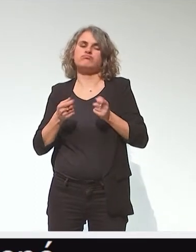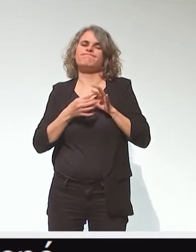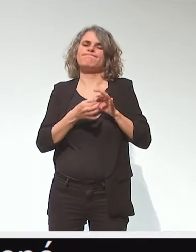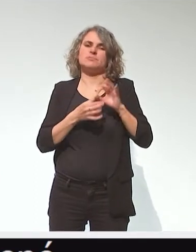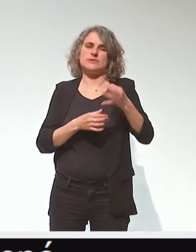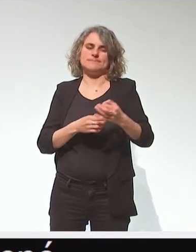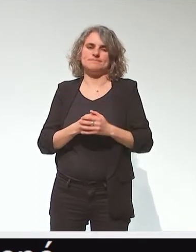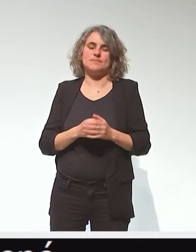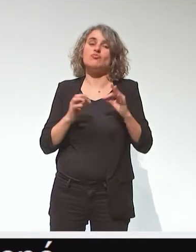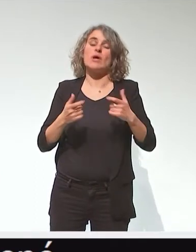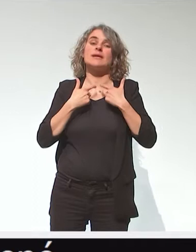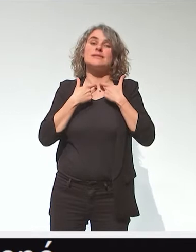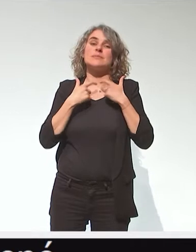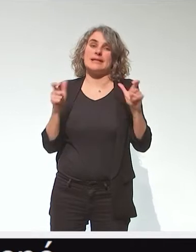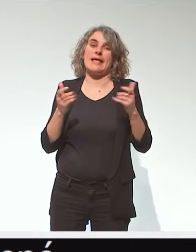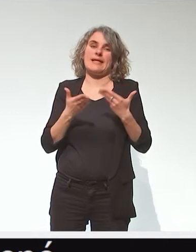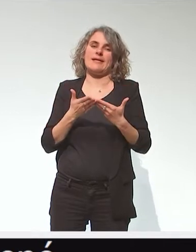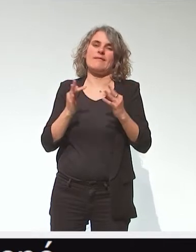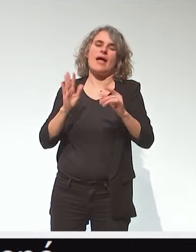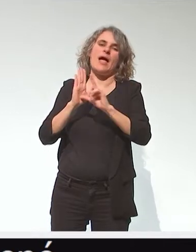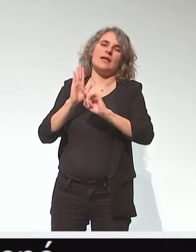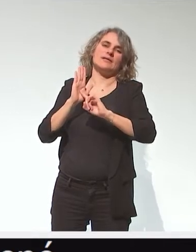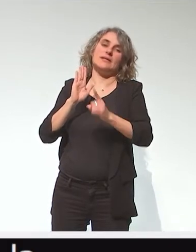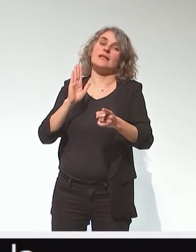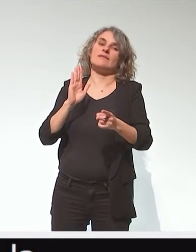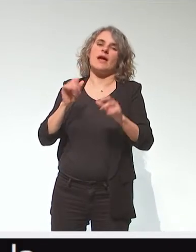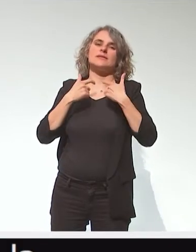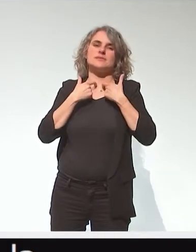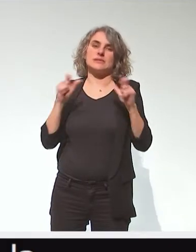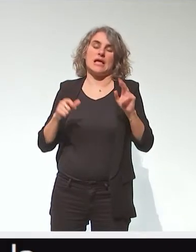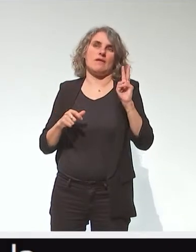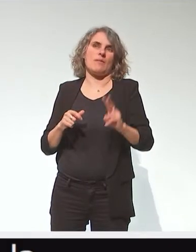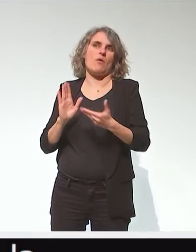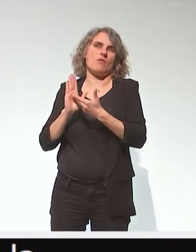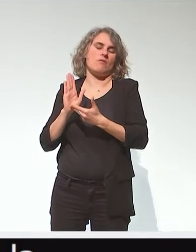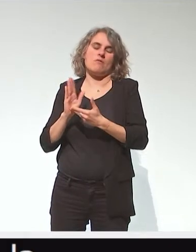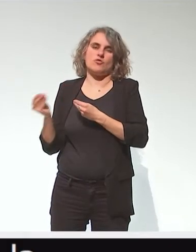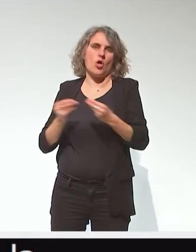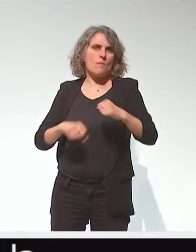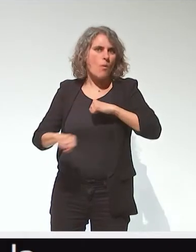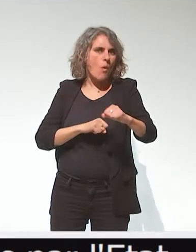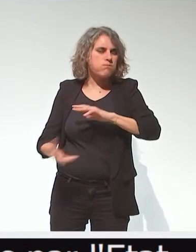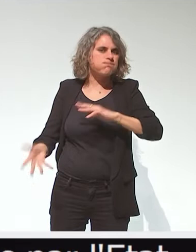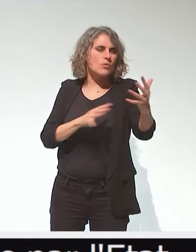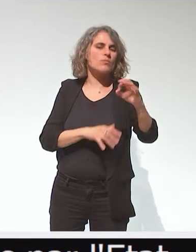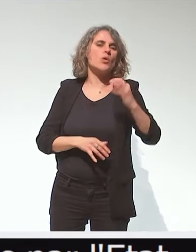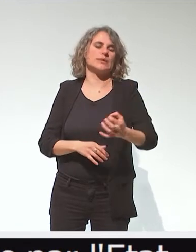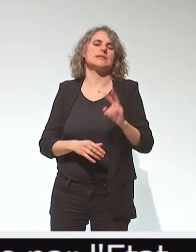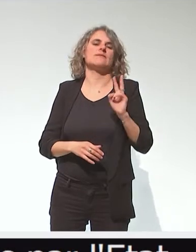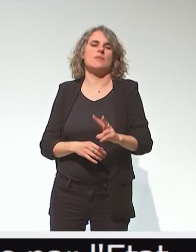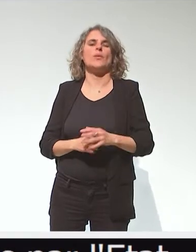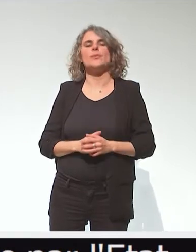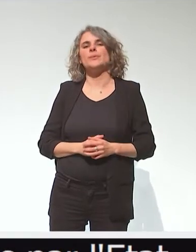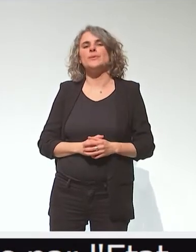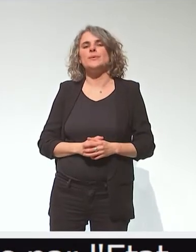has been a big driver internally. Some institutions that have